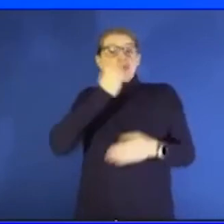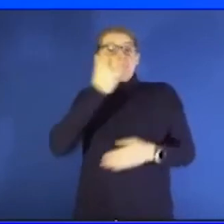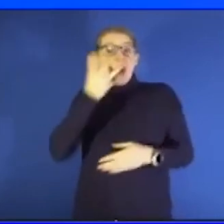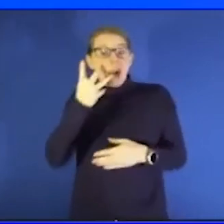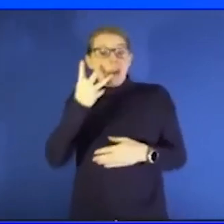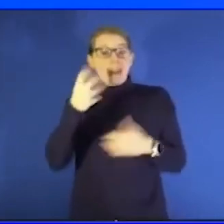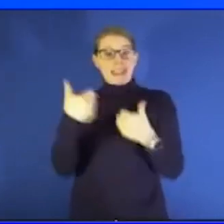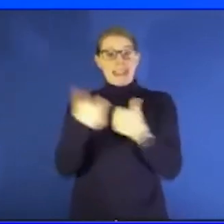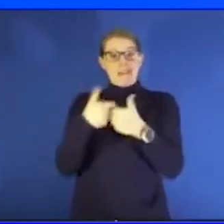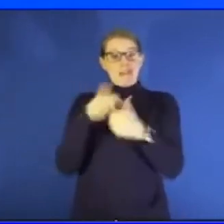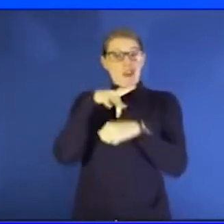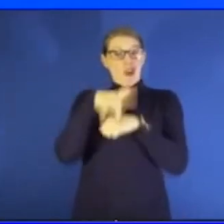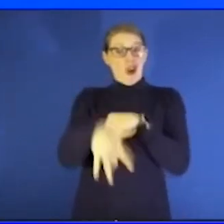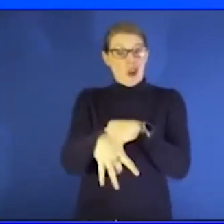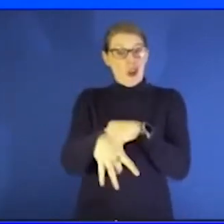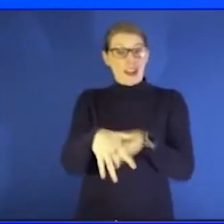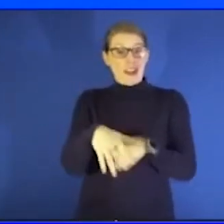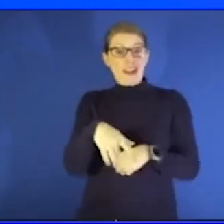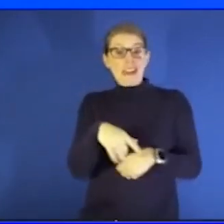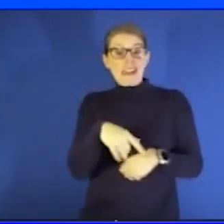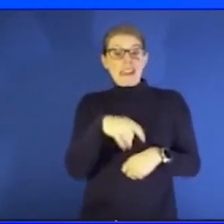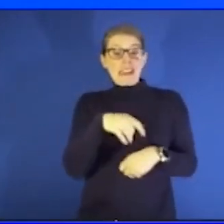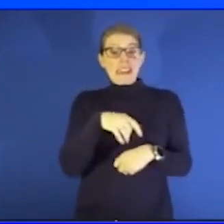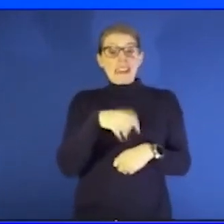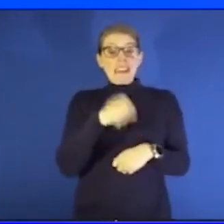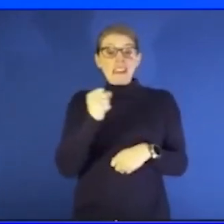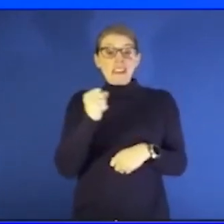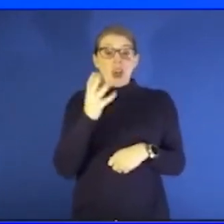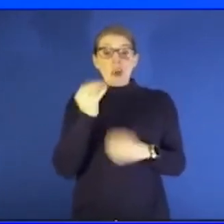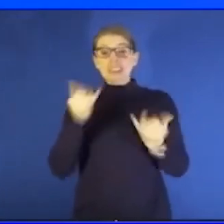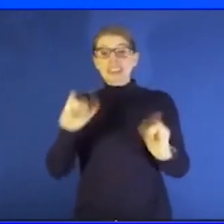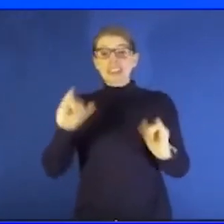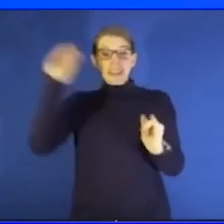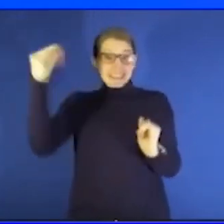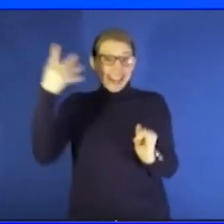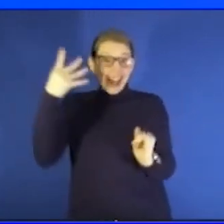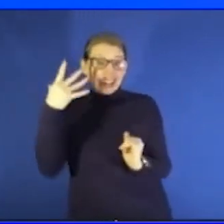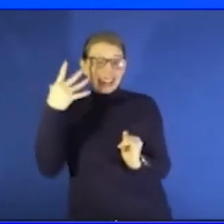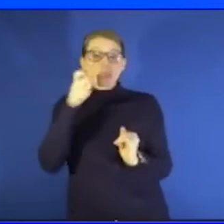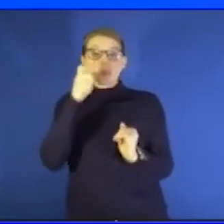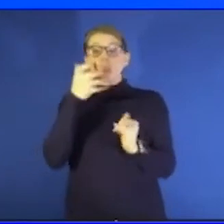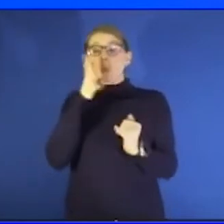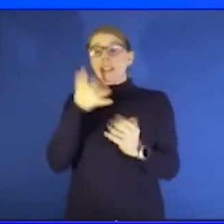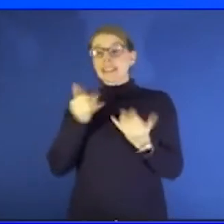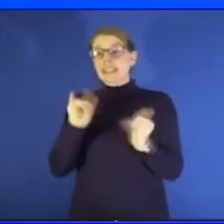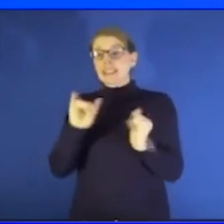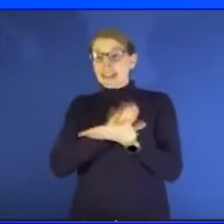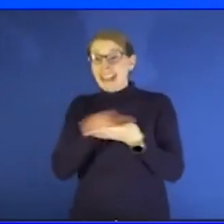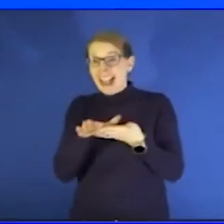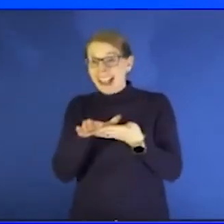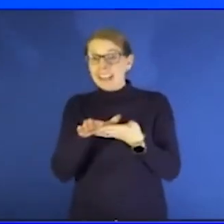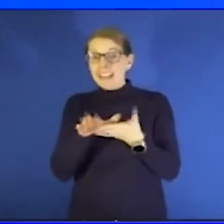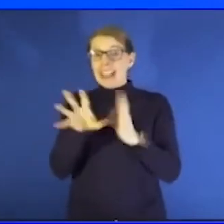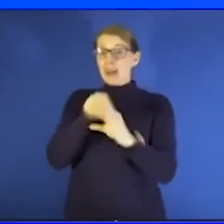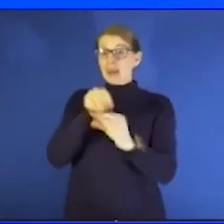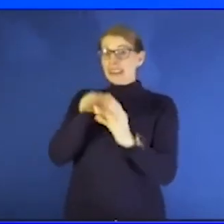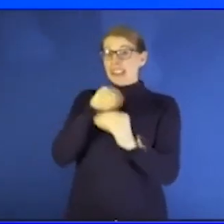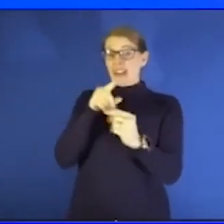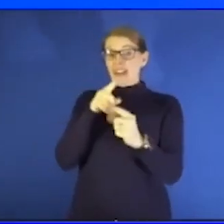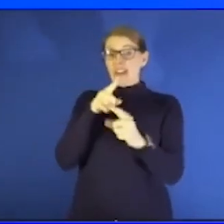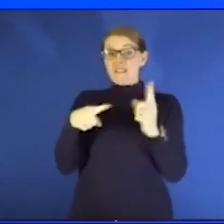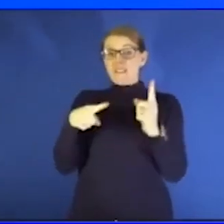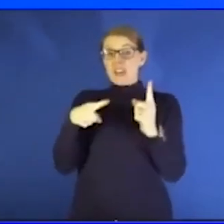early. So it'll still be sunny out. It'll still be nice. So spend, the first half of that game